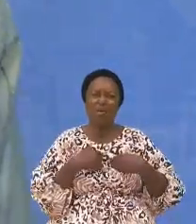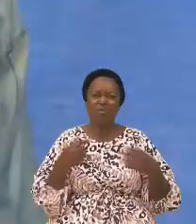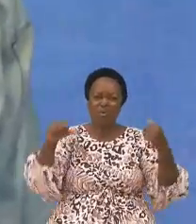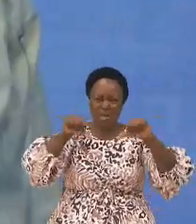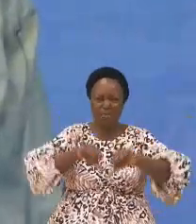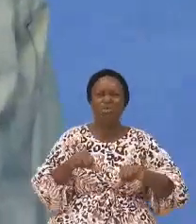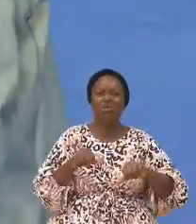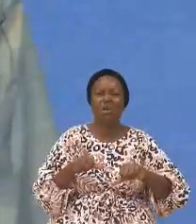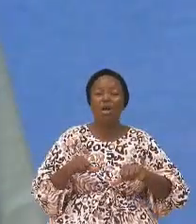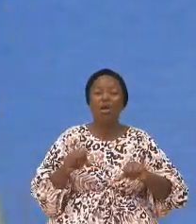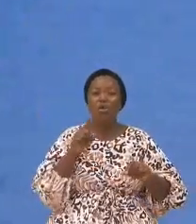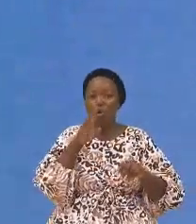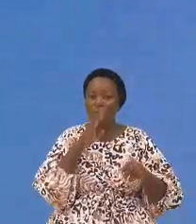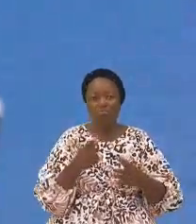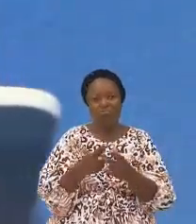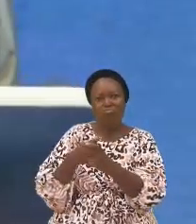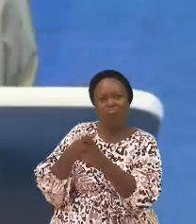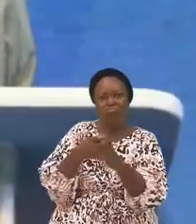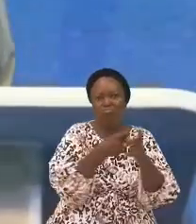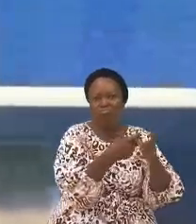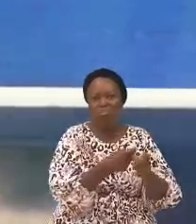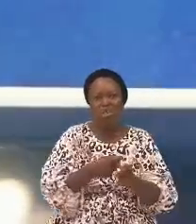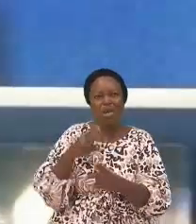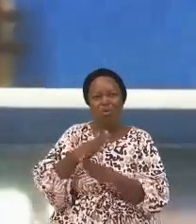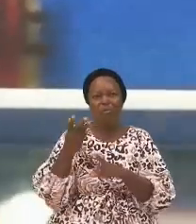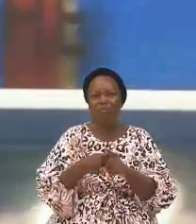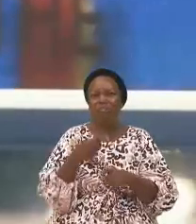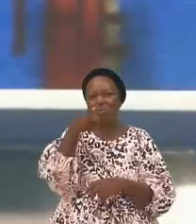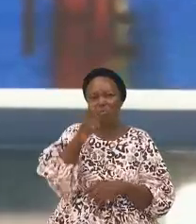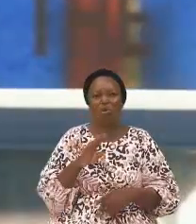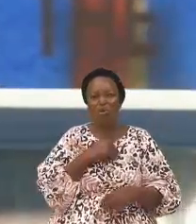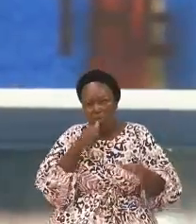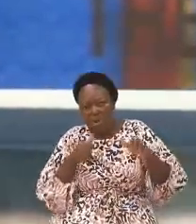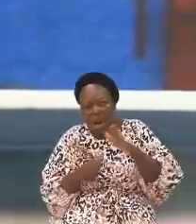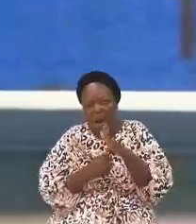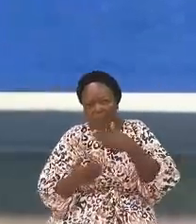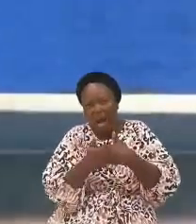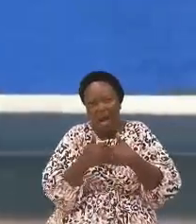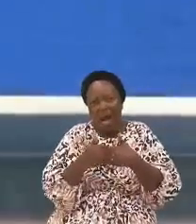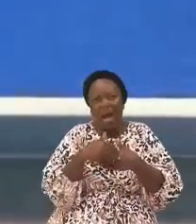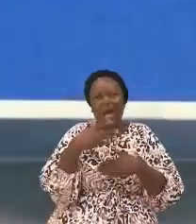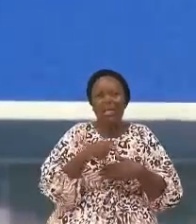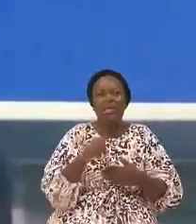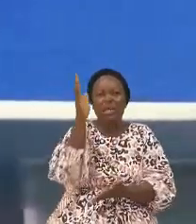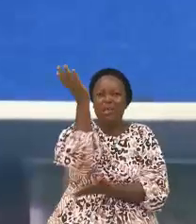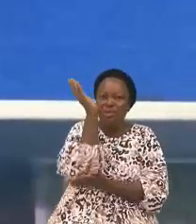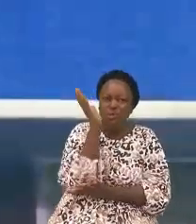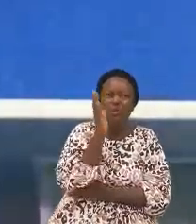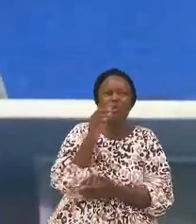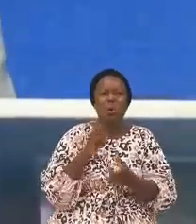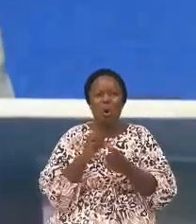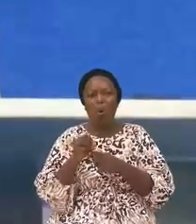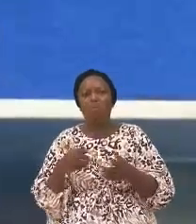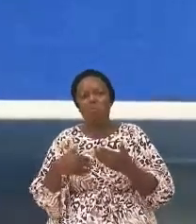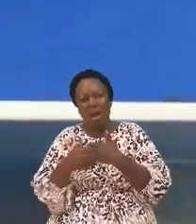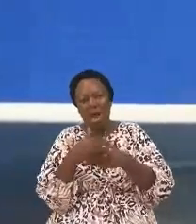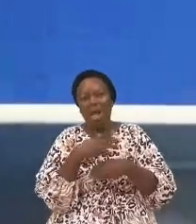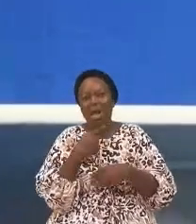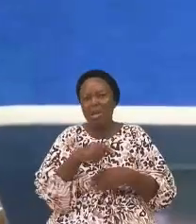be having guilt. You'll be having condemnation. You'll be running away from God. You'll be